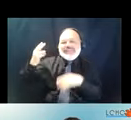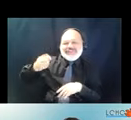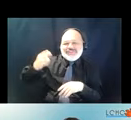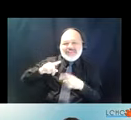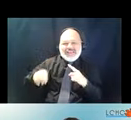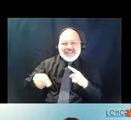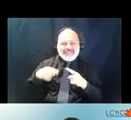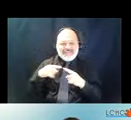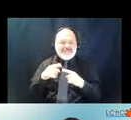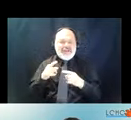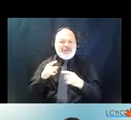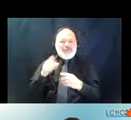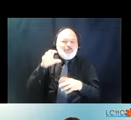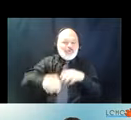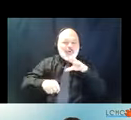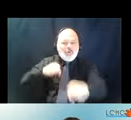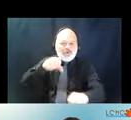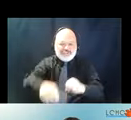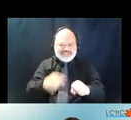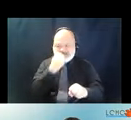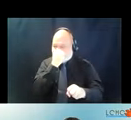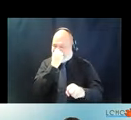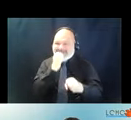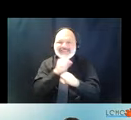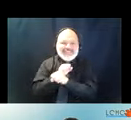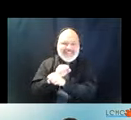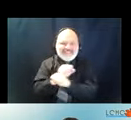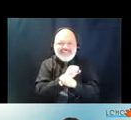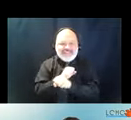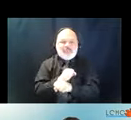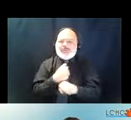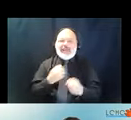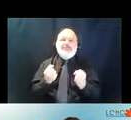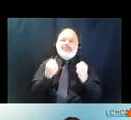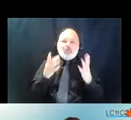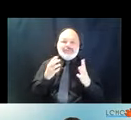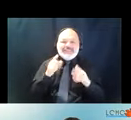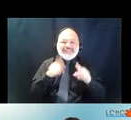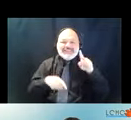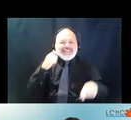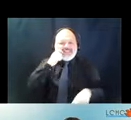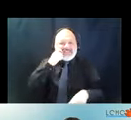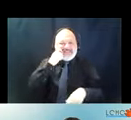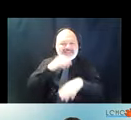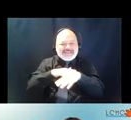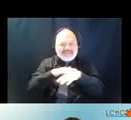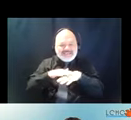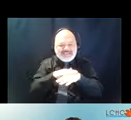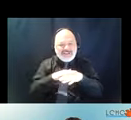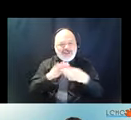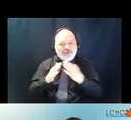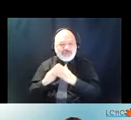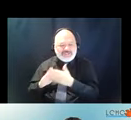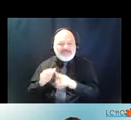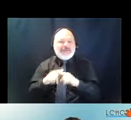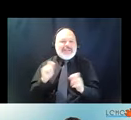history of colonization and slavery. And so we are a multiracial community, but we also have